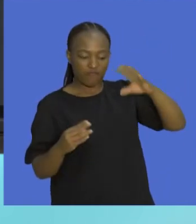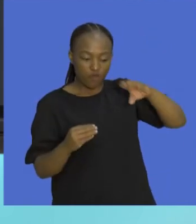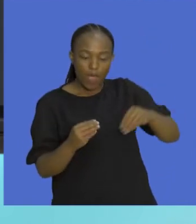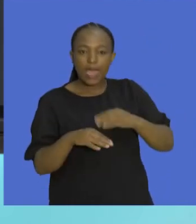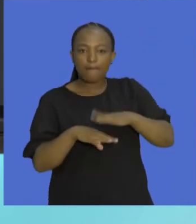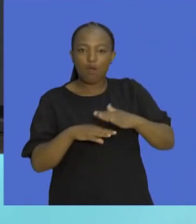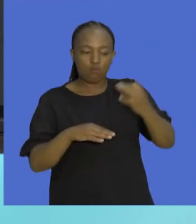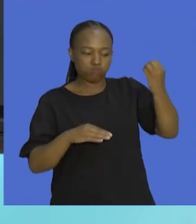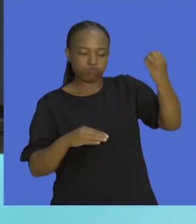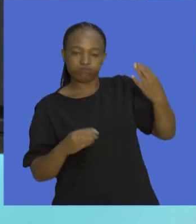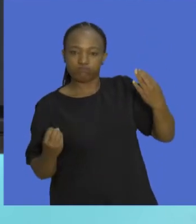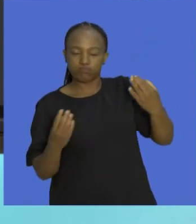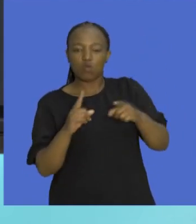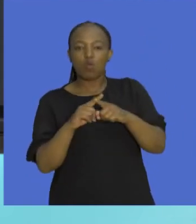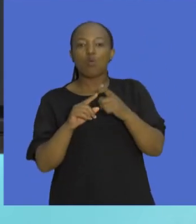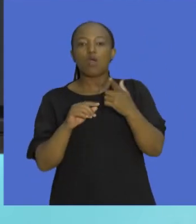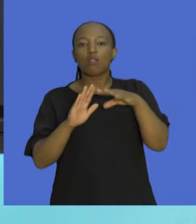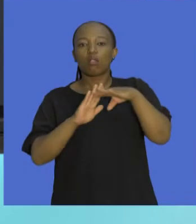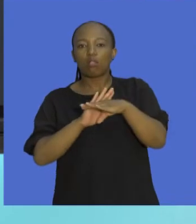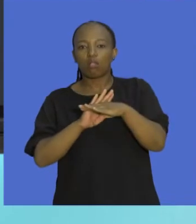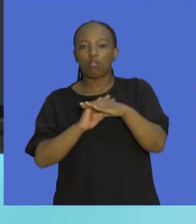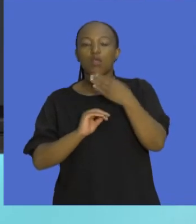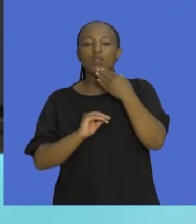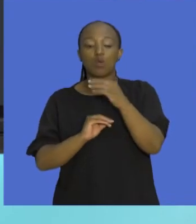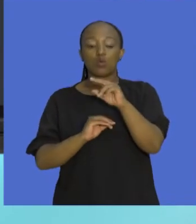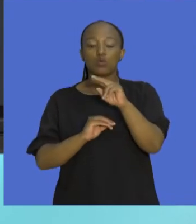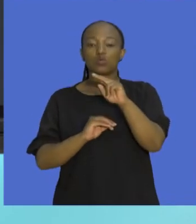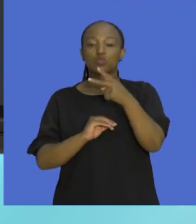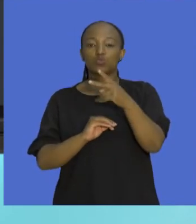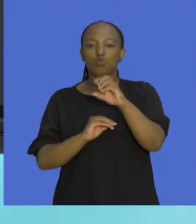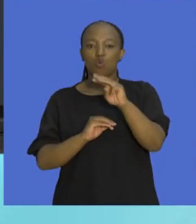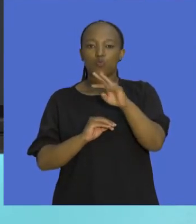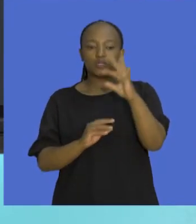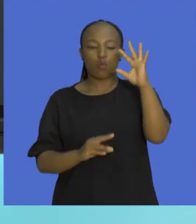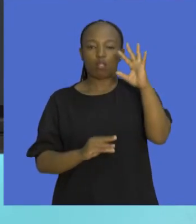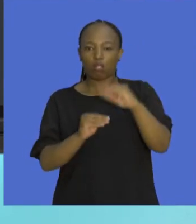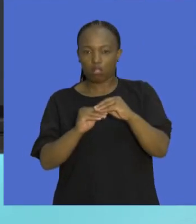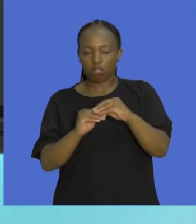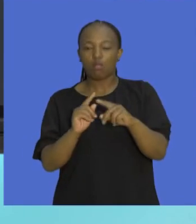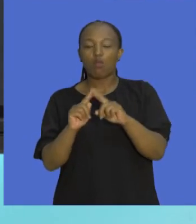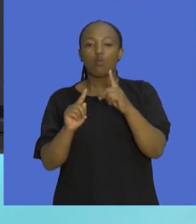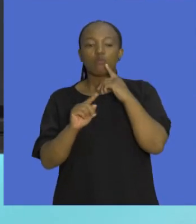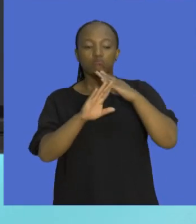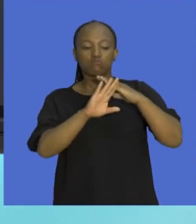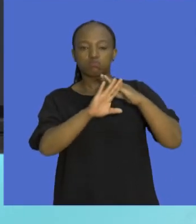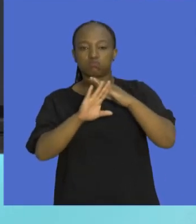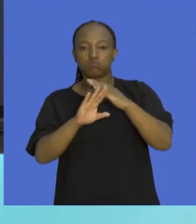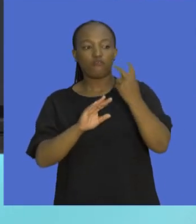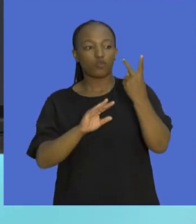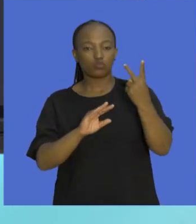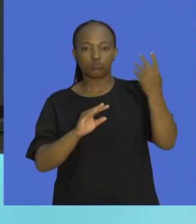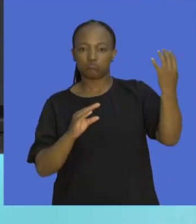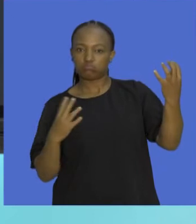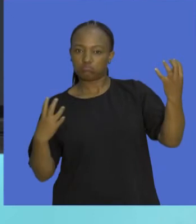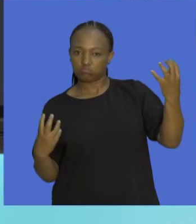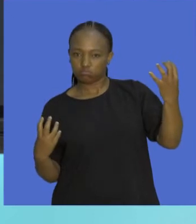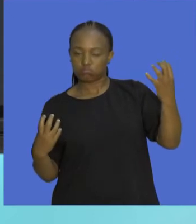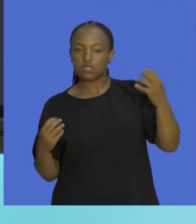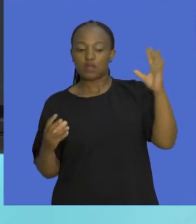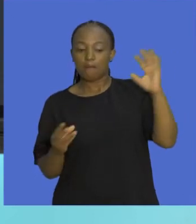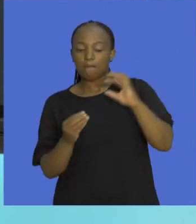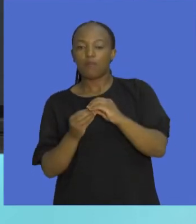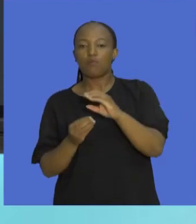circuit. And our smallest resistor in this case is actually 2 ohms. So the combined effective resistance of the 2 ohms and